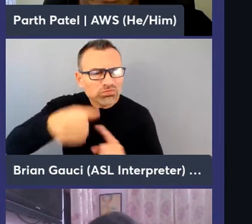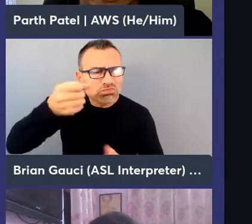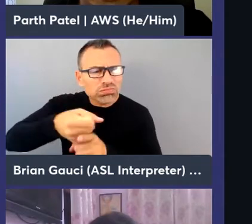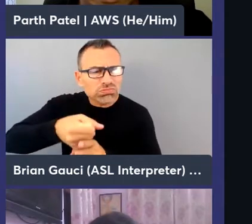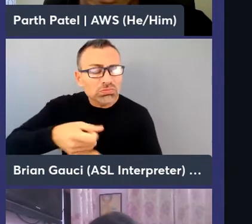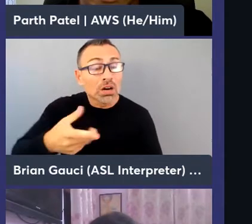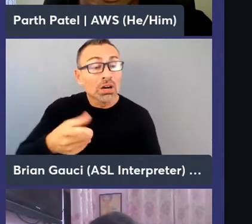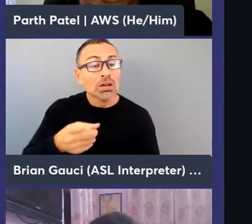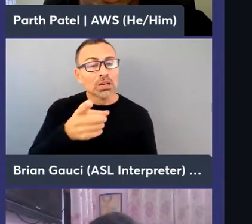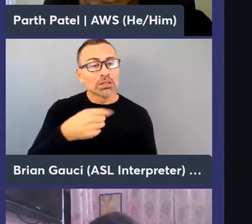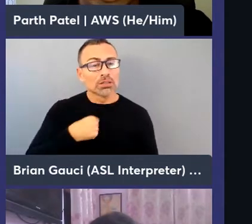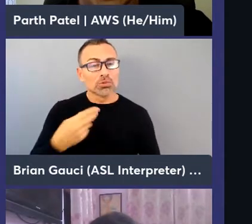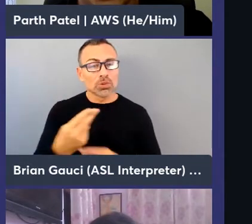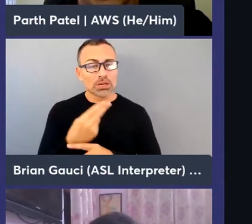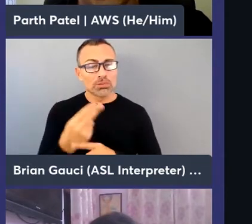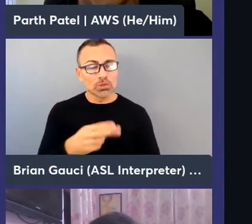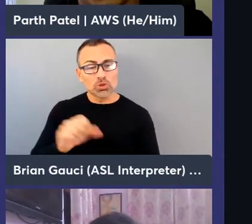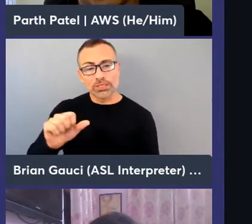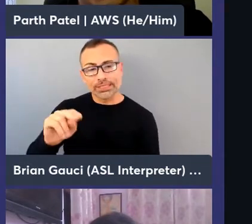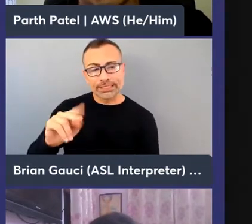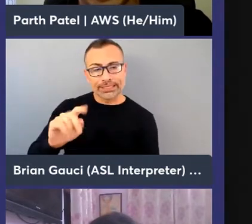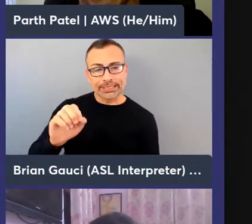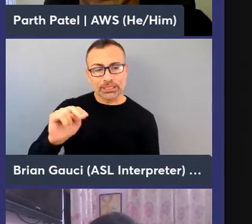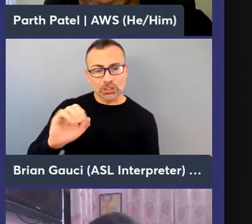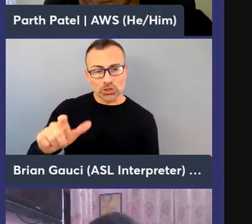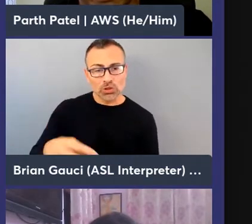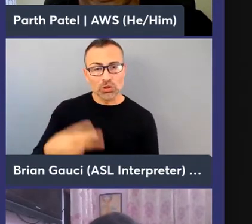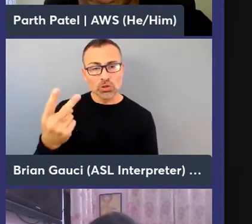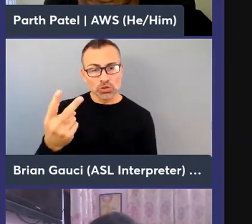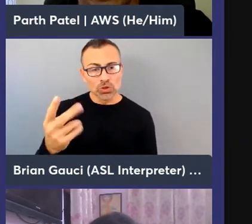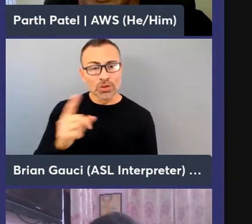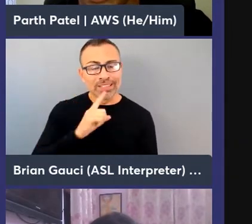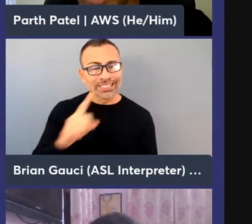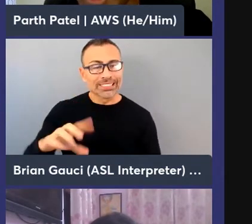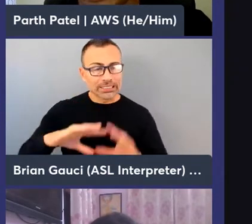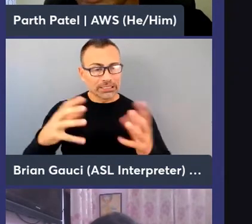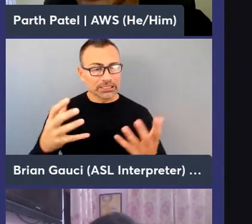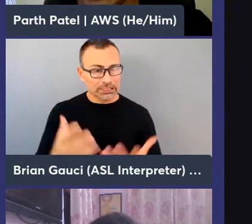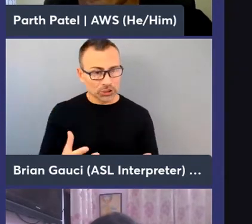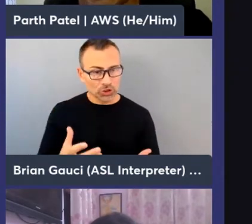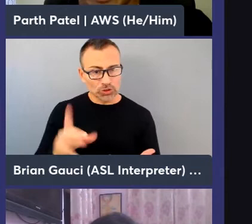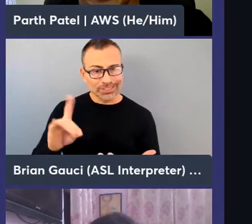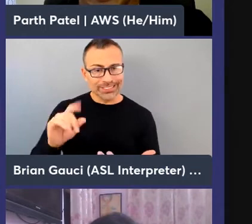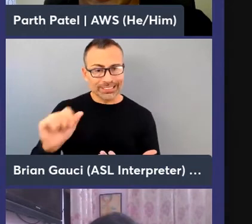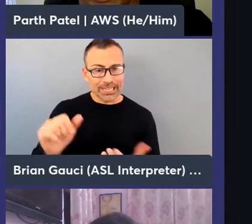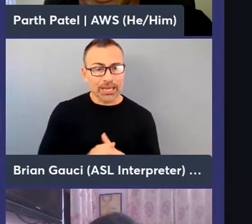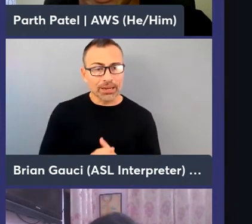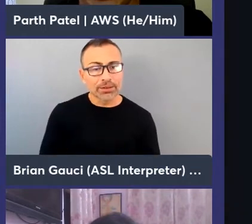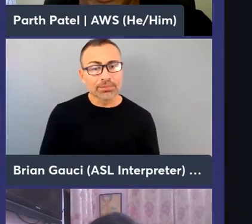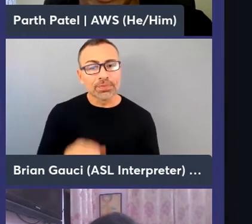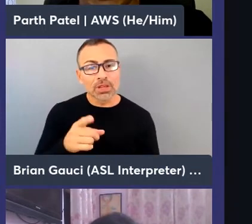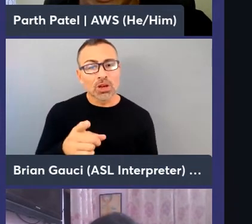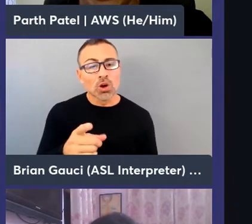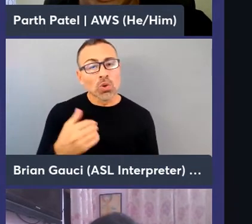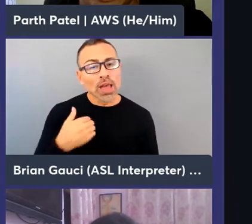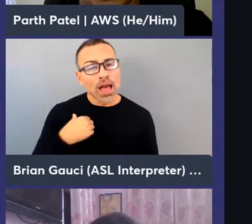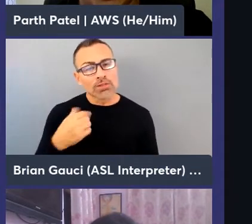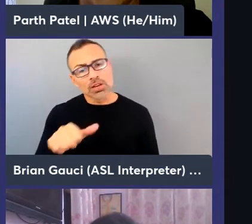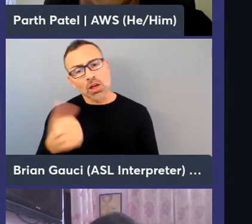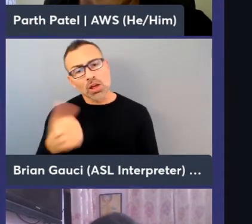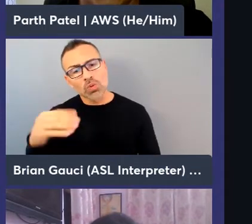using is Sentinel-2 is a geo diff data. Raster.io is one of the Python library that you can